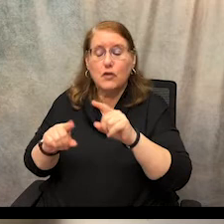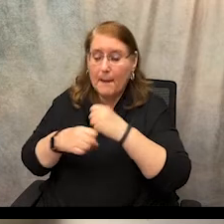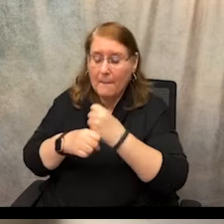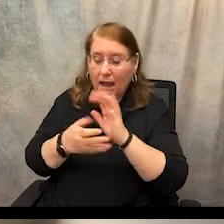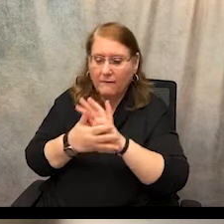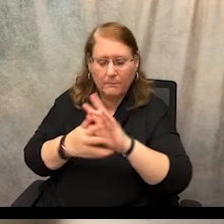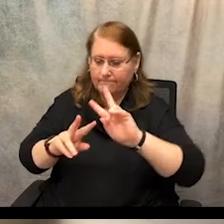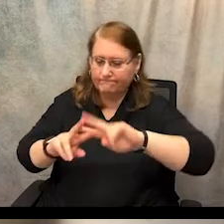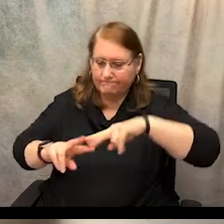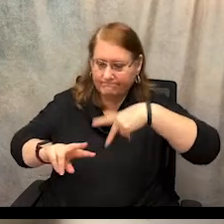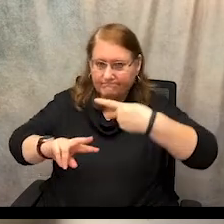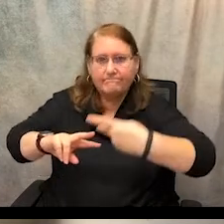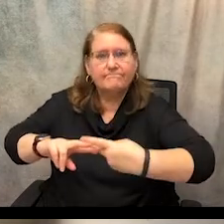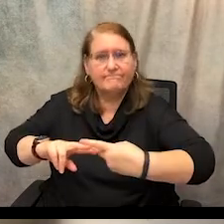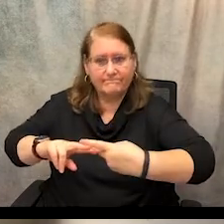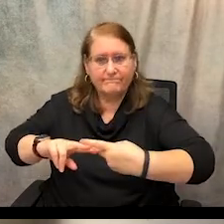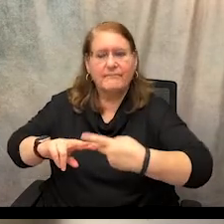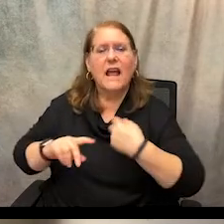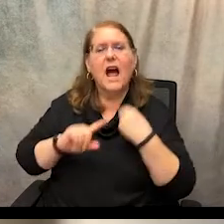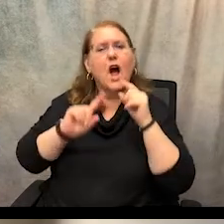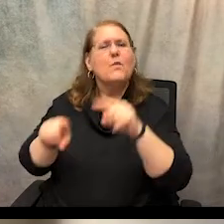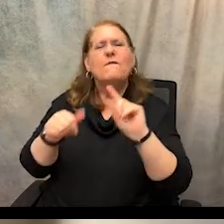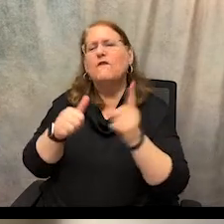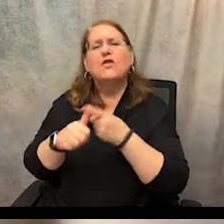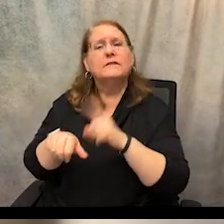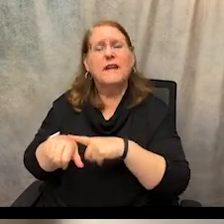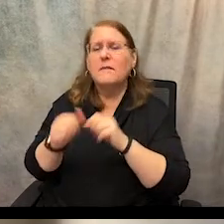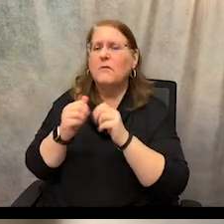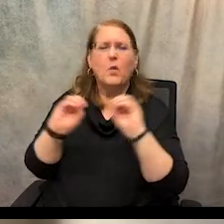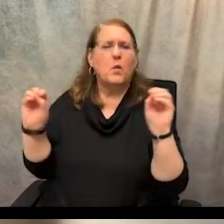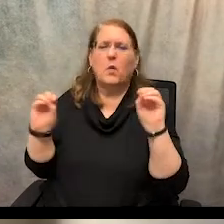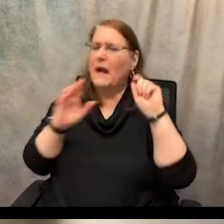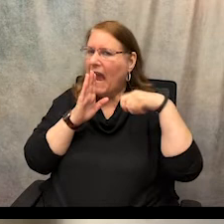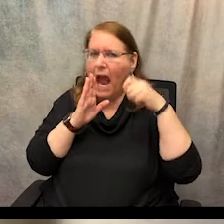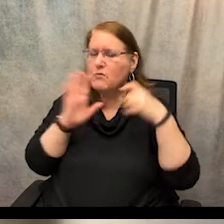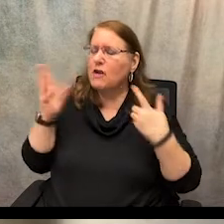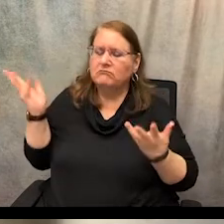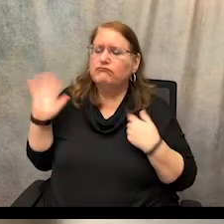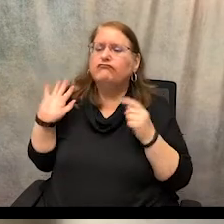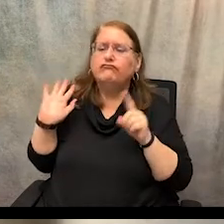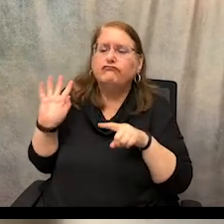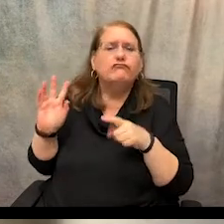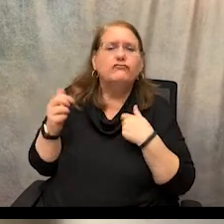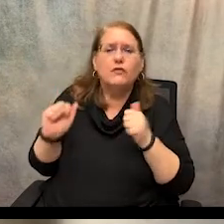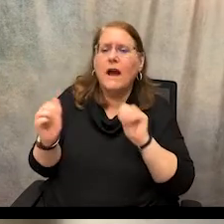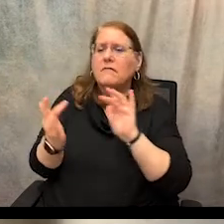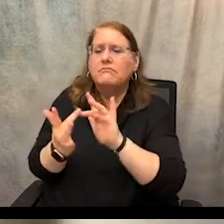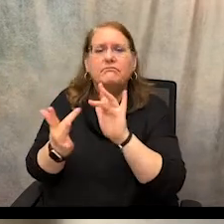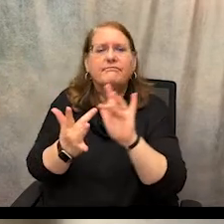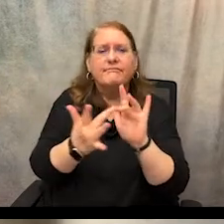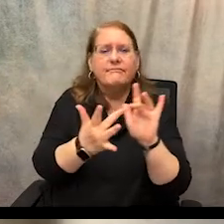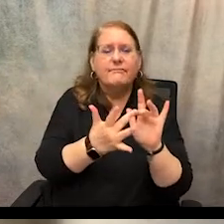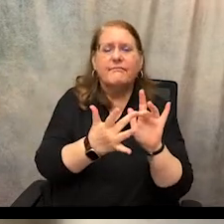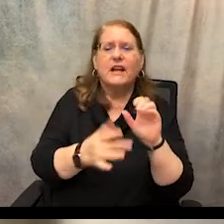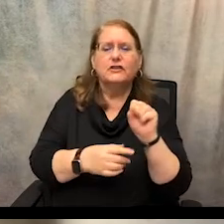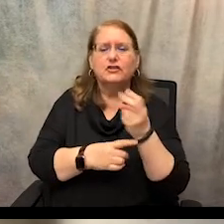I went up to Sherbrooke at first without a camera, and I tried to make some contacts.